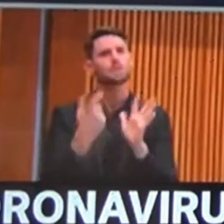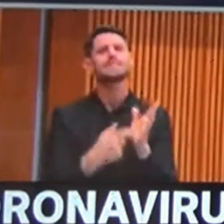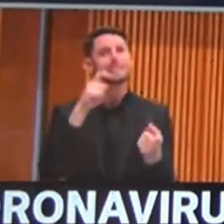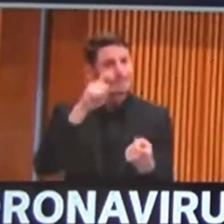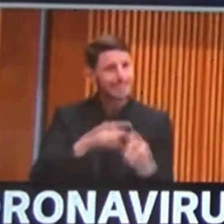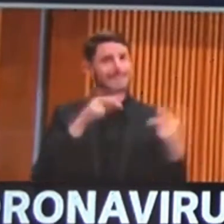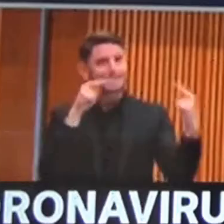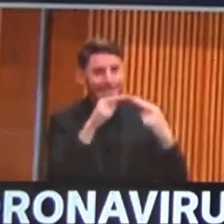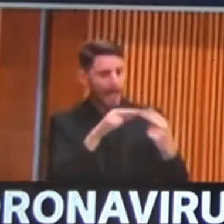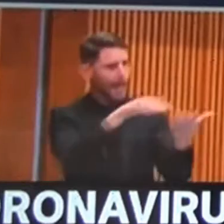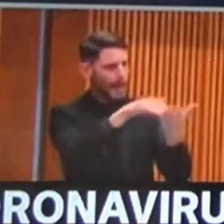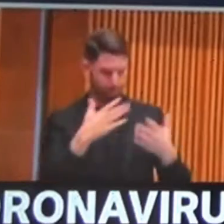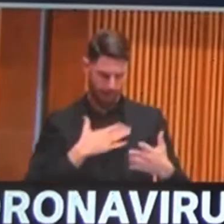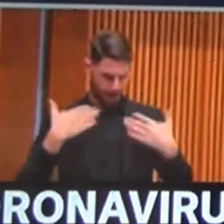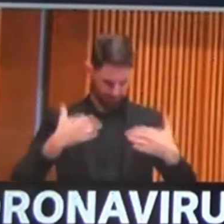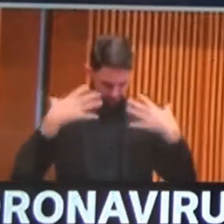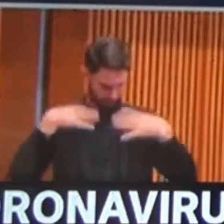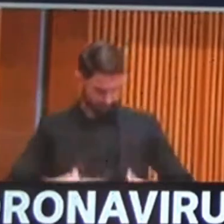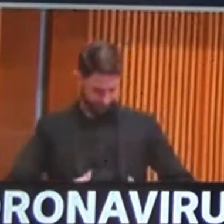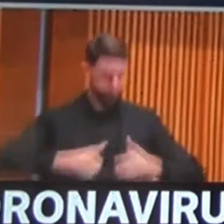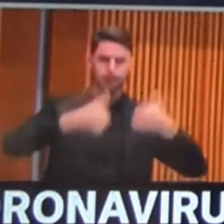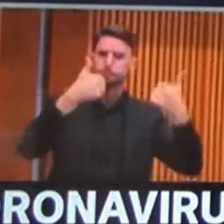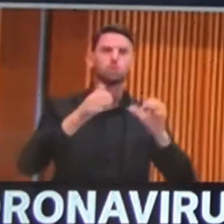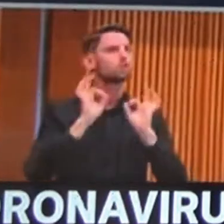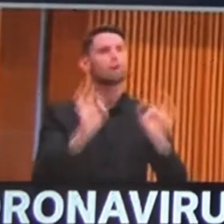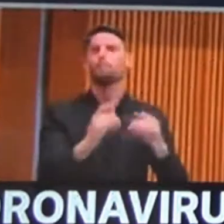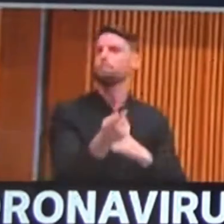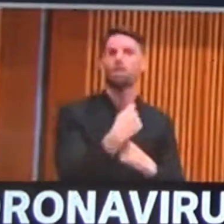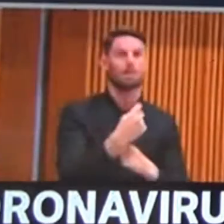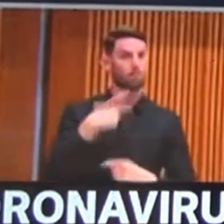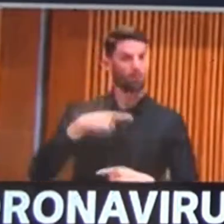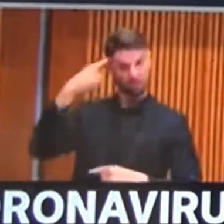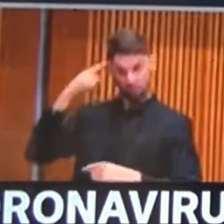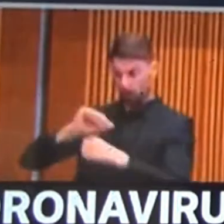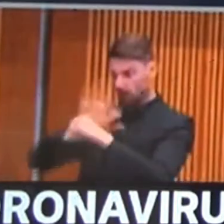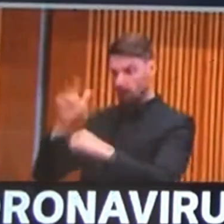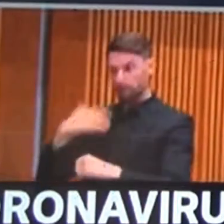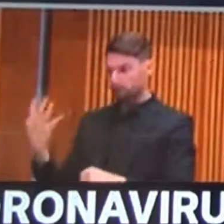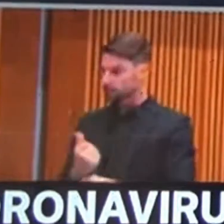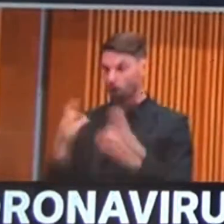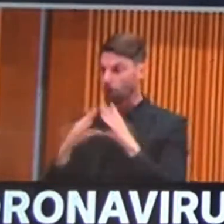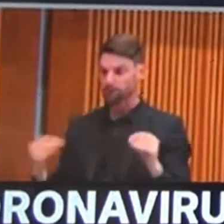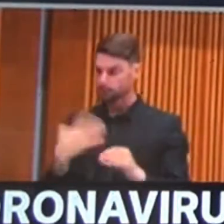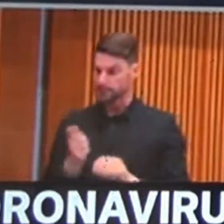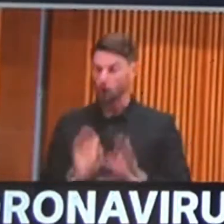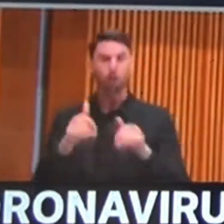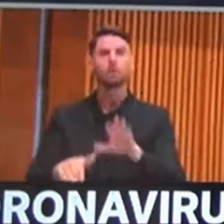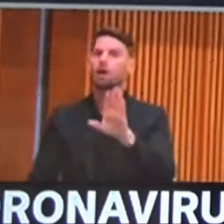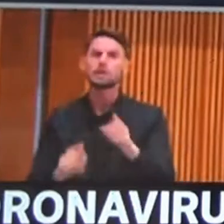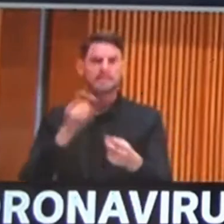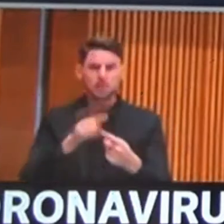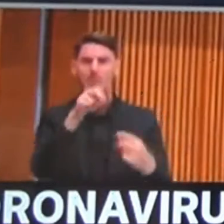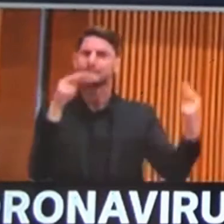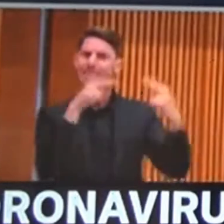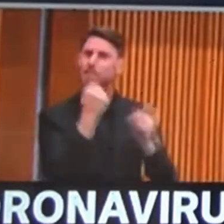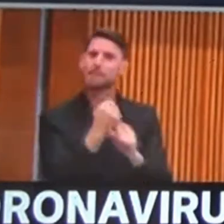face-to-face consultation in your doctor's surgery. If you have a chronic health condition which requires you to see your